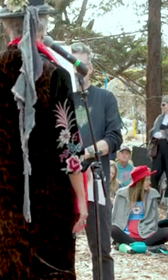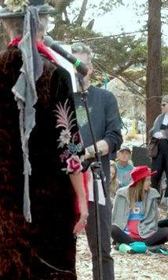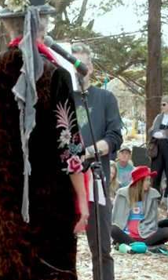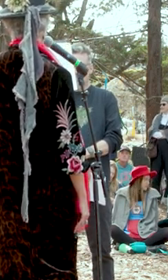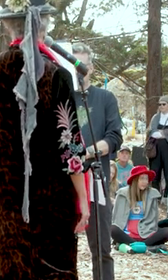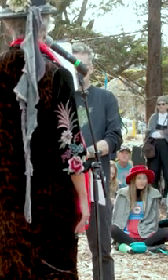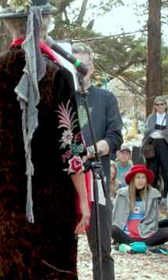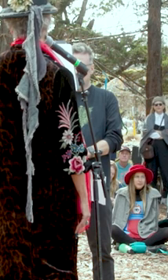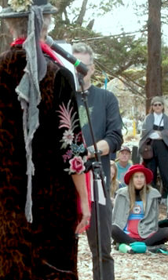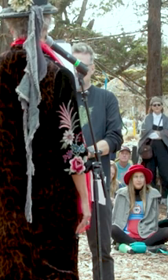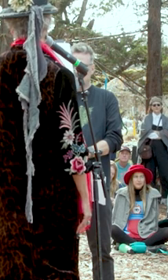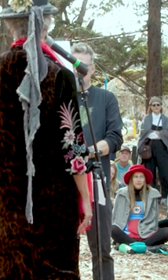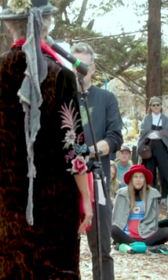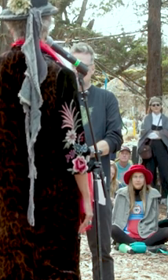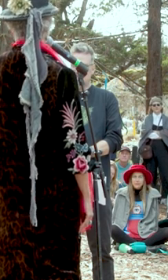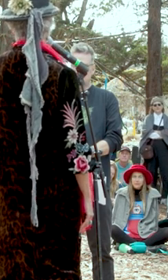Stony Ramirez,